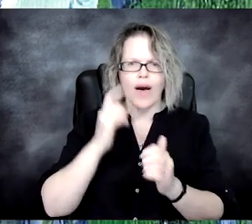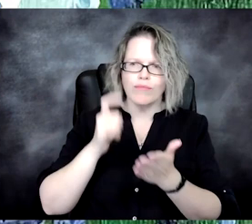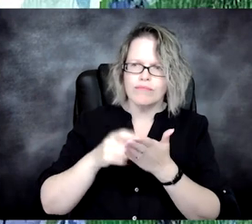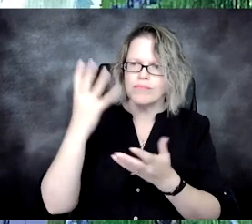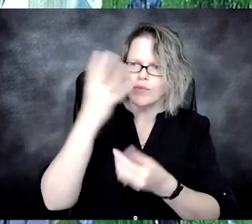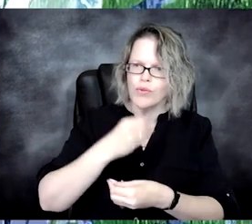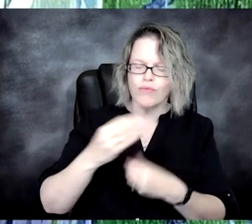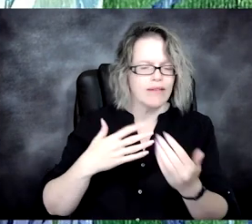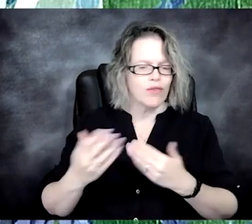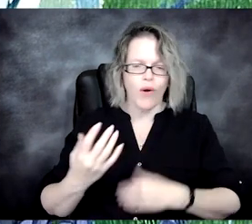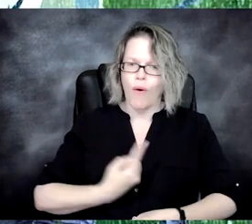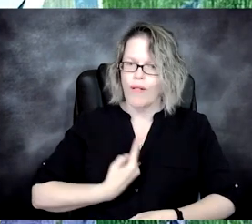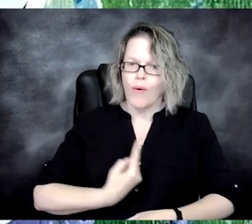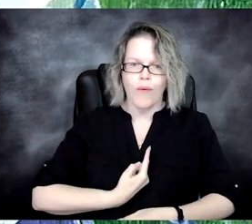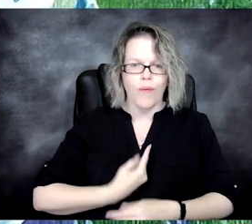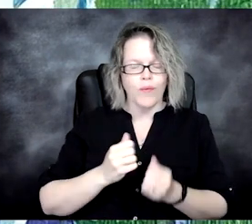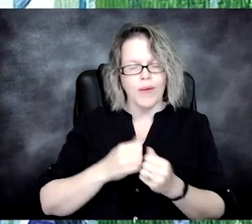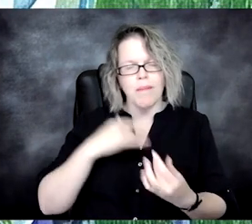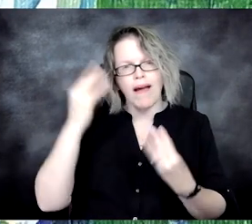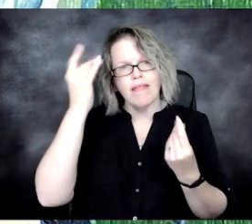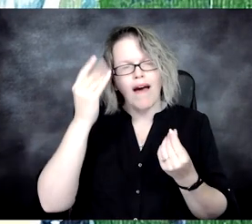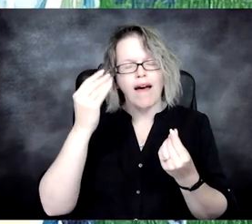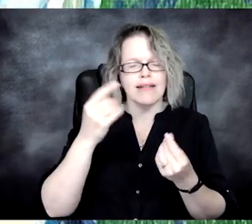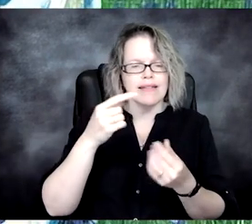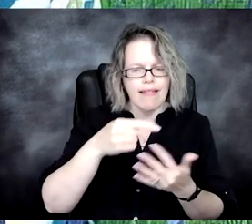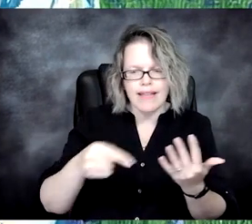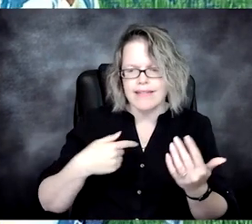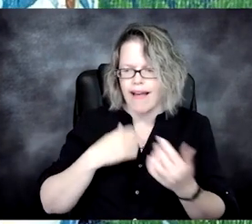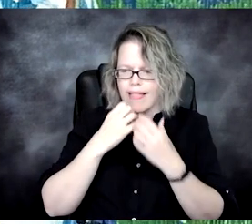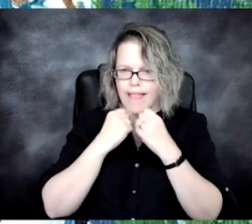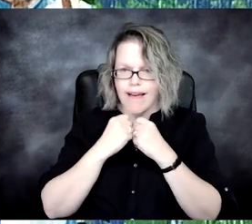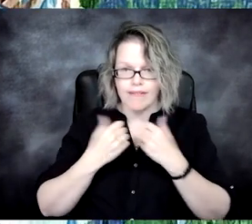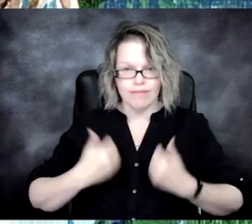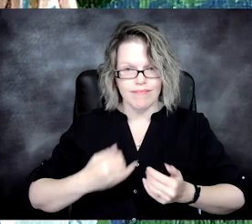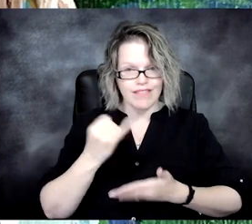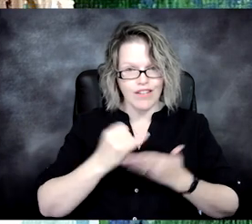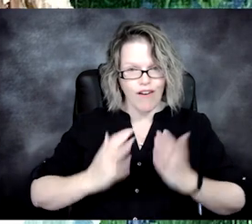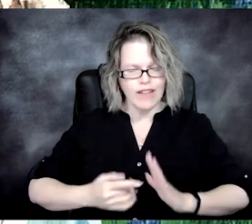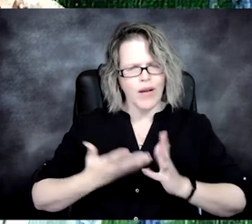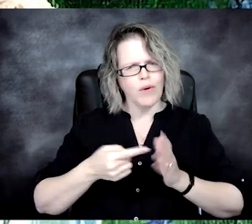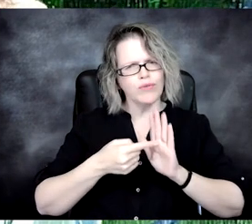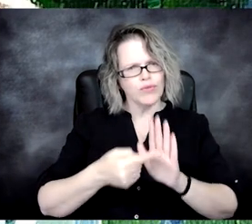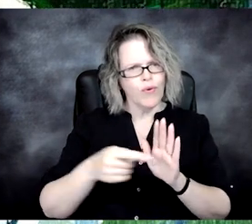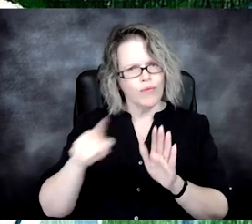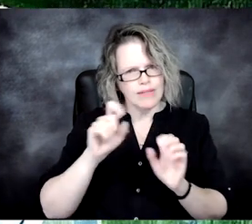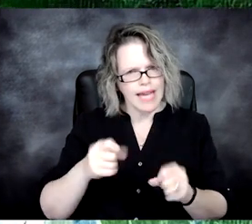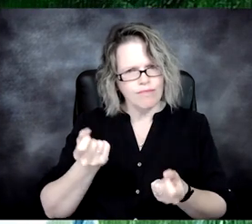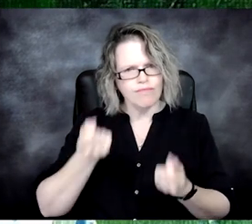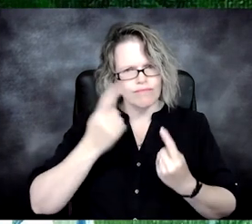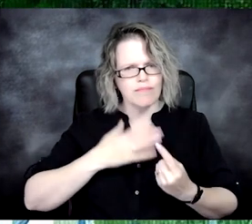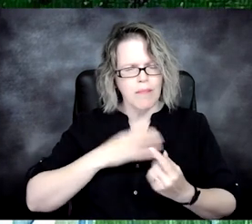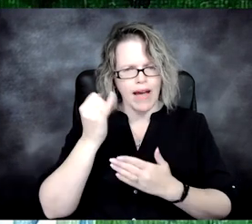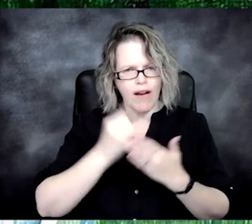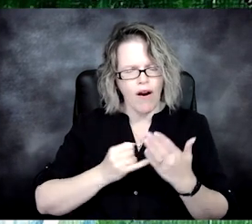being alone with my thoughts and the things I love. And as an artist, I hope I can continue to help people feel understood through my art. I hope people can